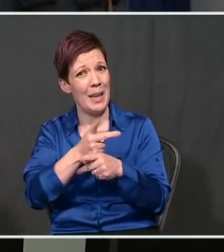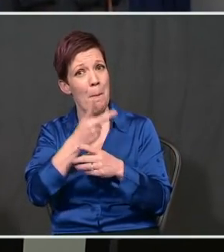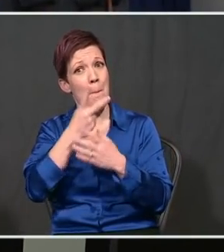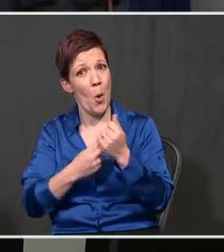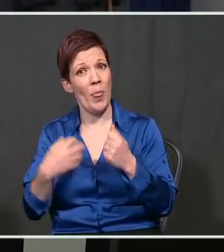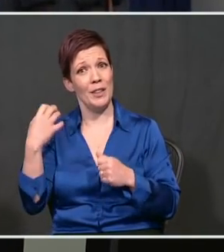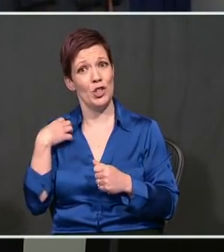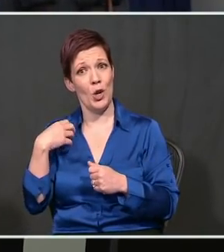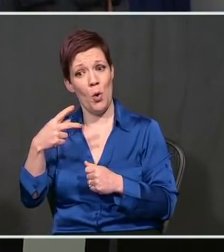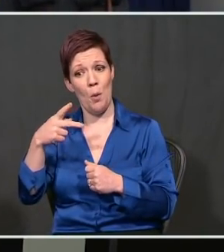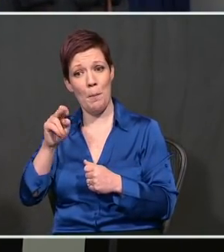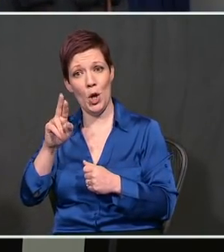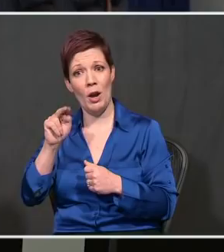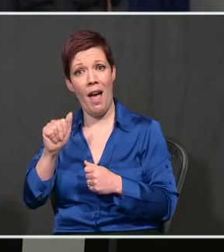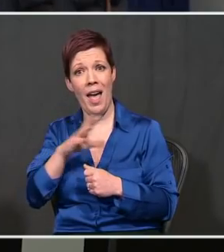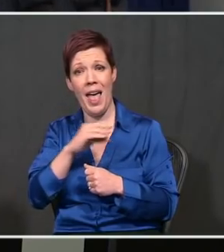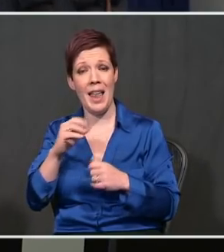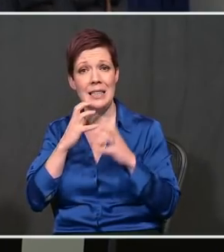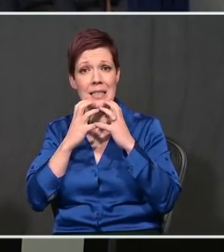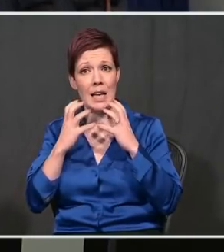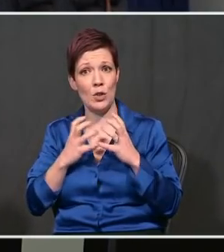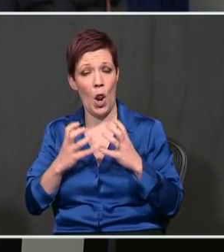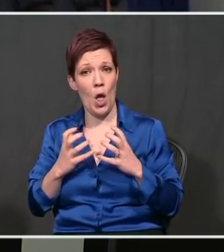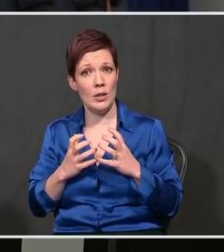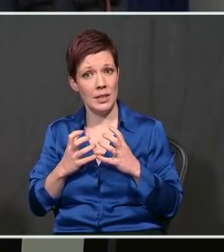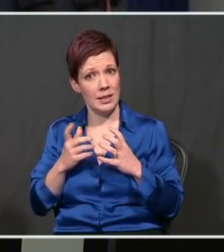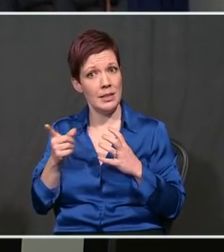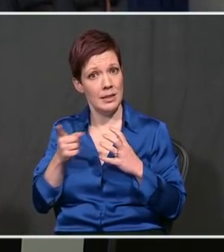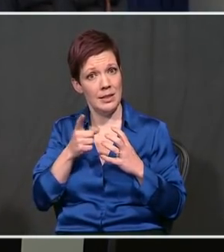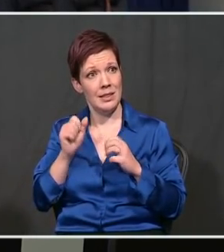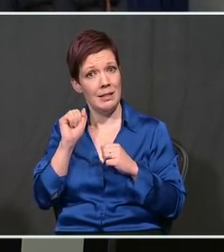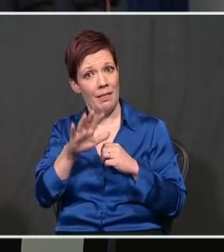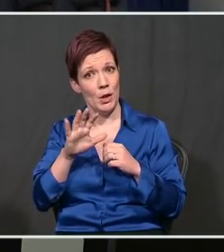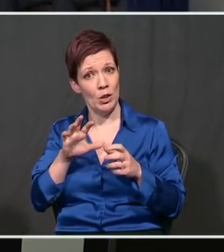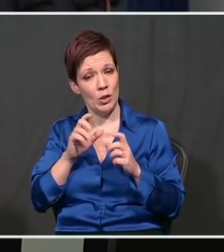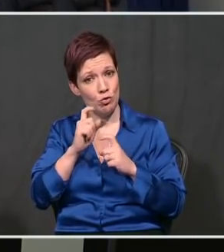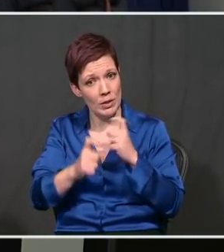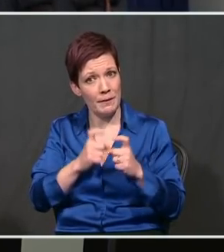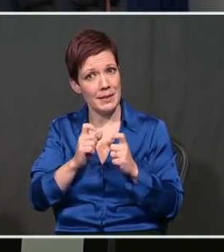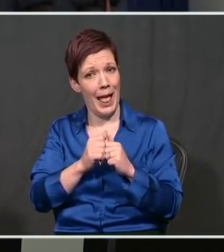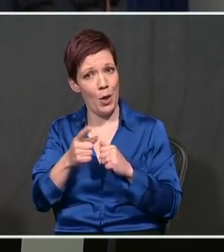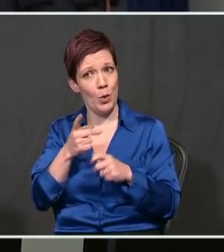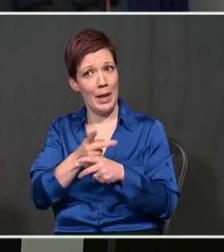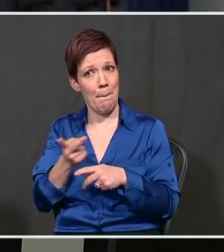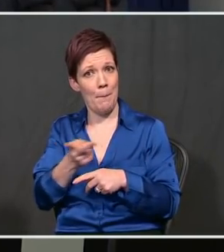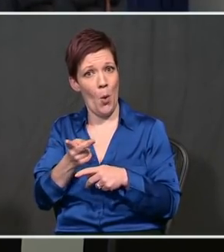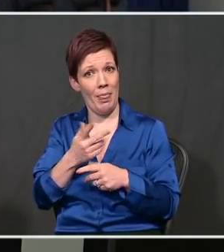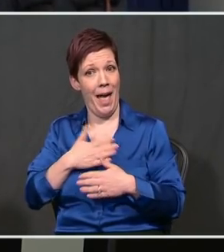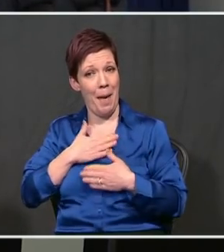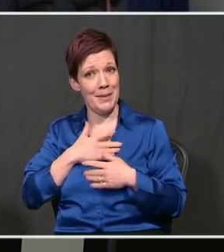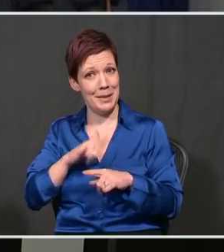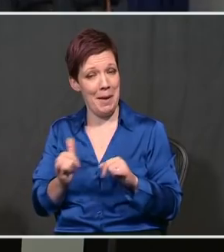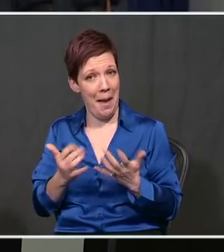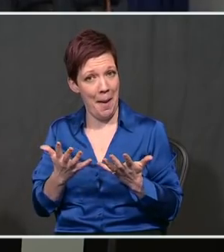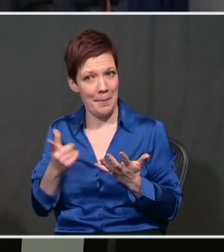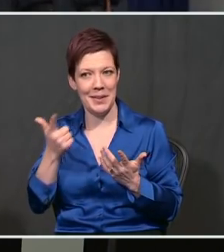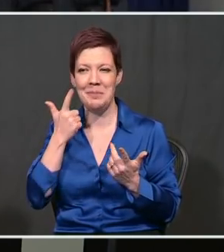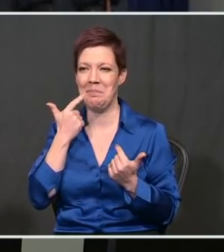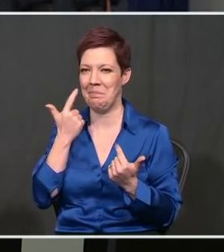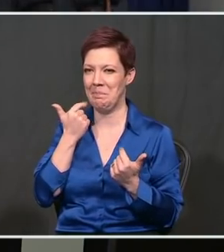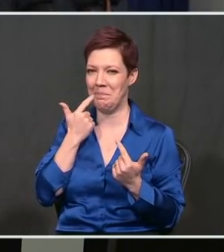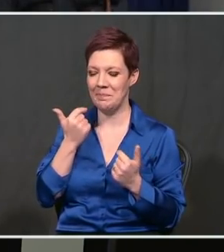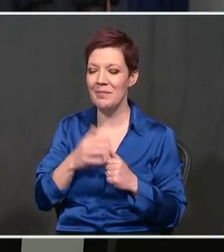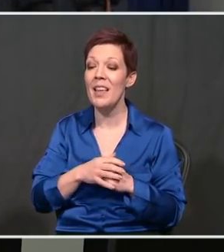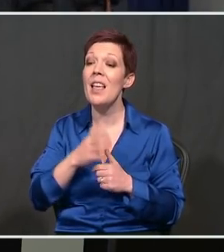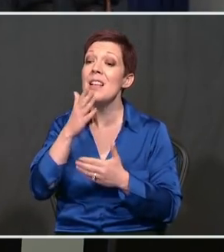time? Sure, well, you may have noticed when you see our trucks running around your neighborhoods, some of them say FedEx Ground, some